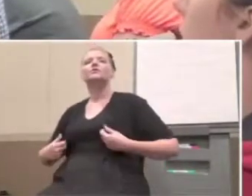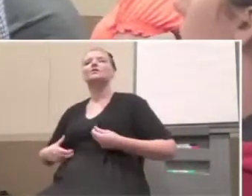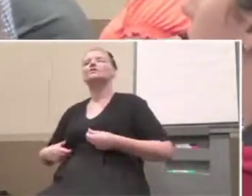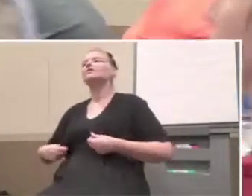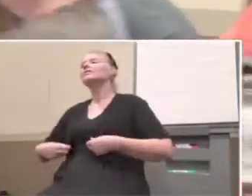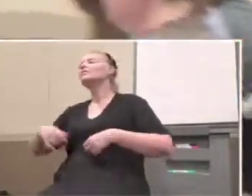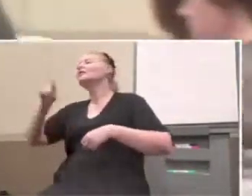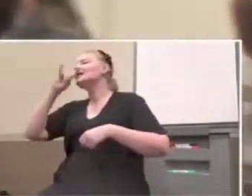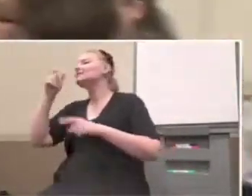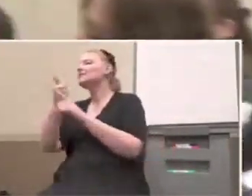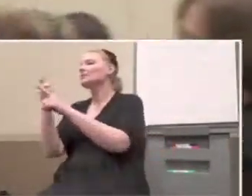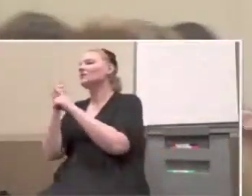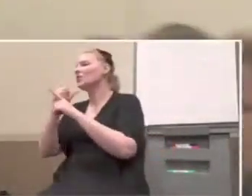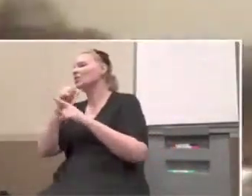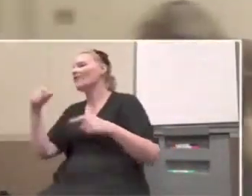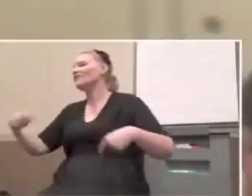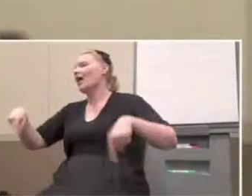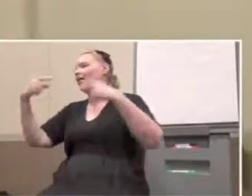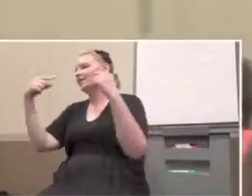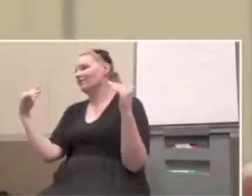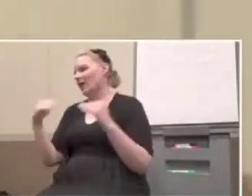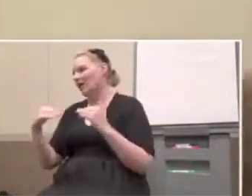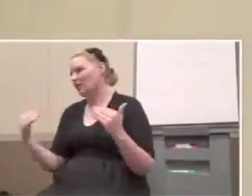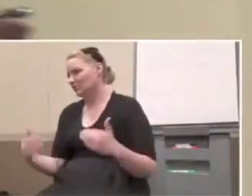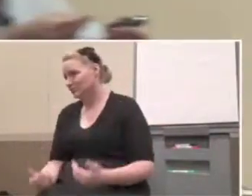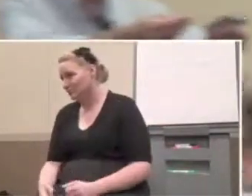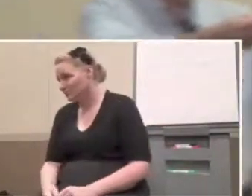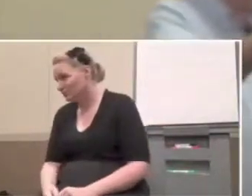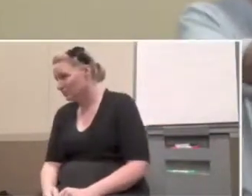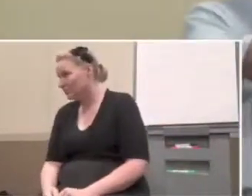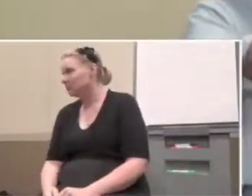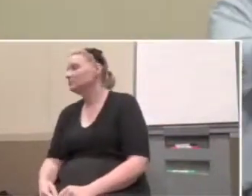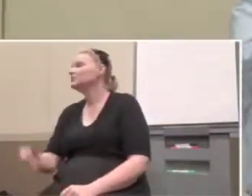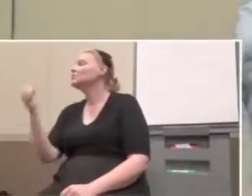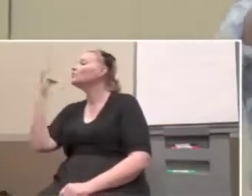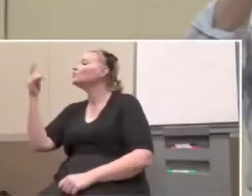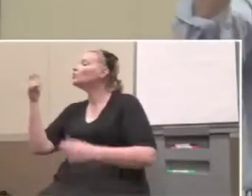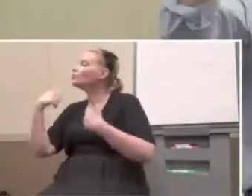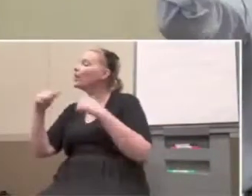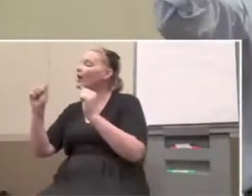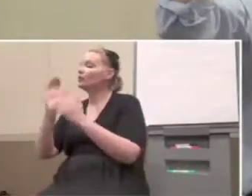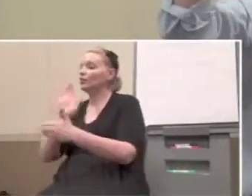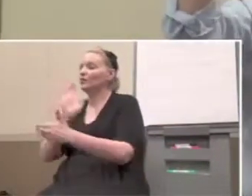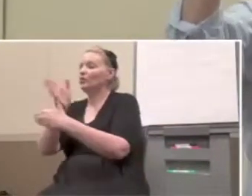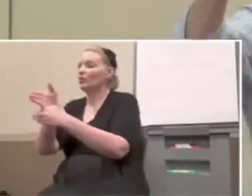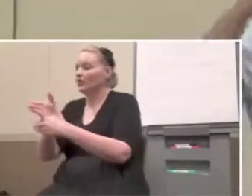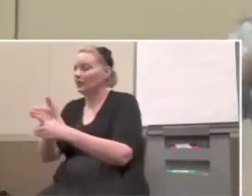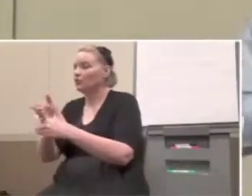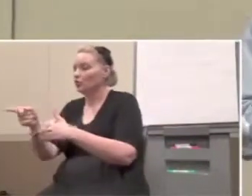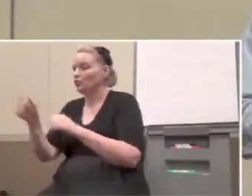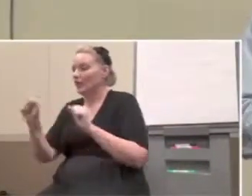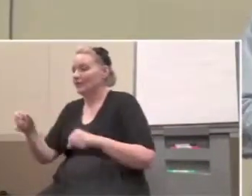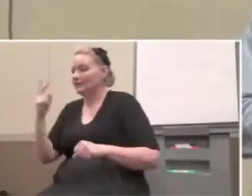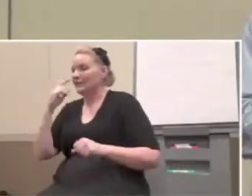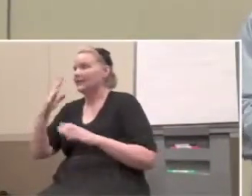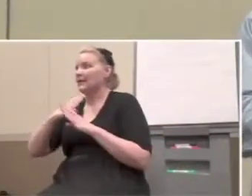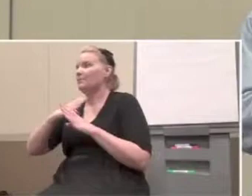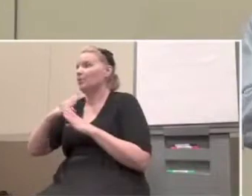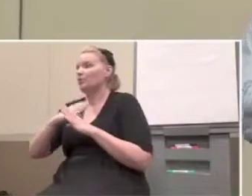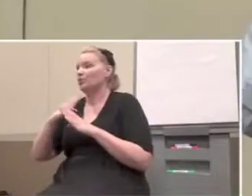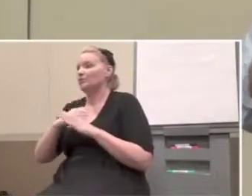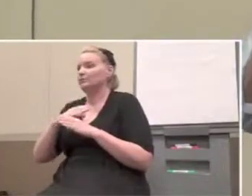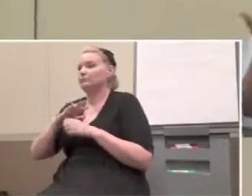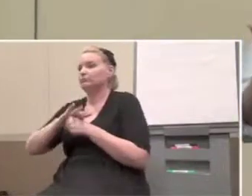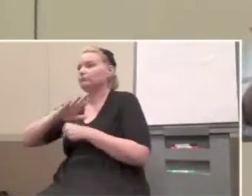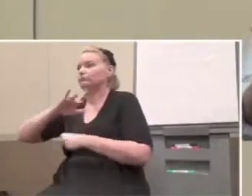So again, I go back to the issue, when you try, if you try to intervene in one of those situations where the tempers are up like that, you're not going to be very successful.